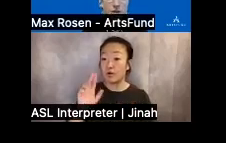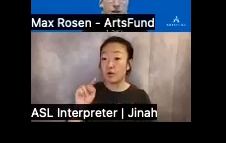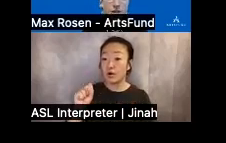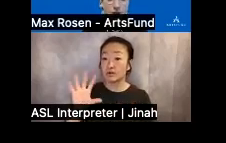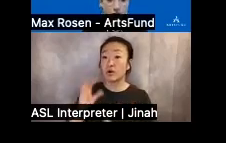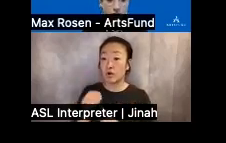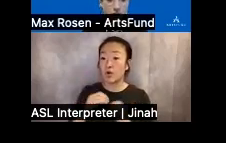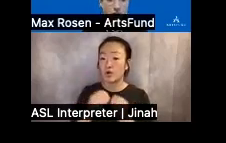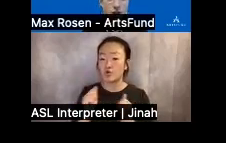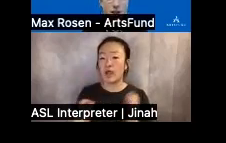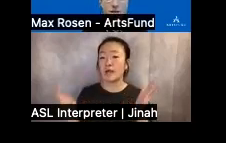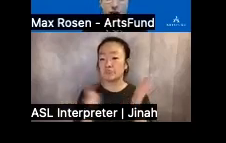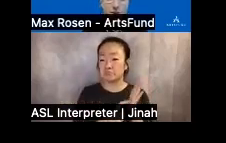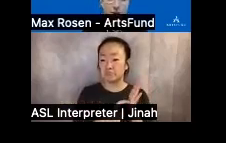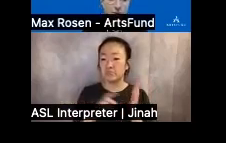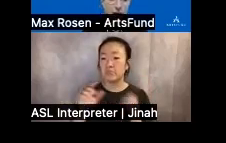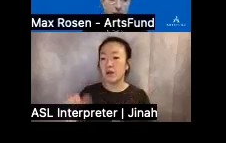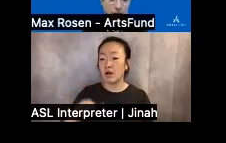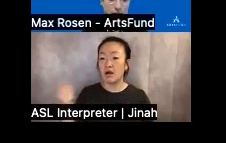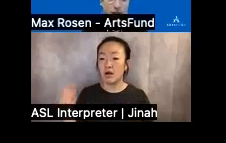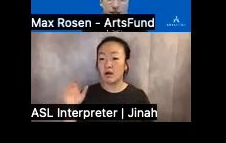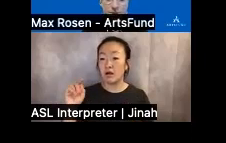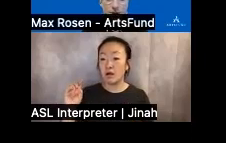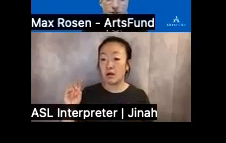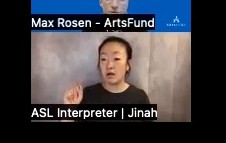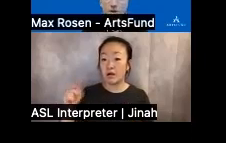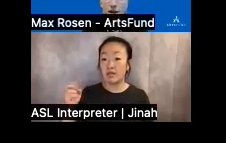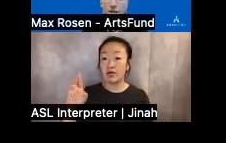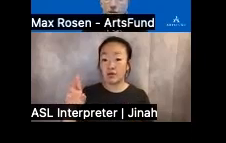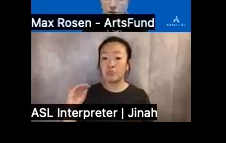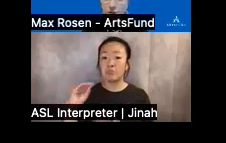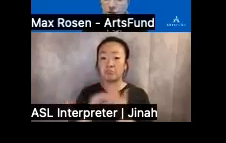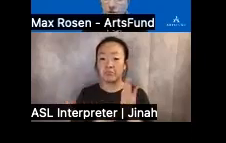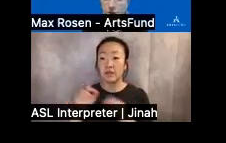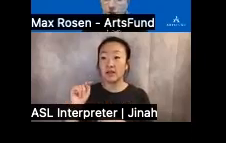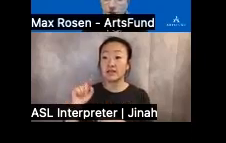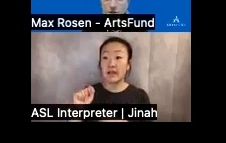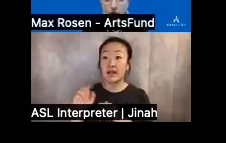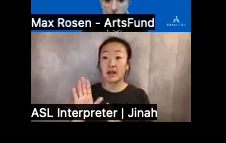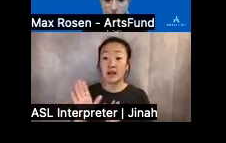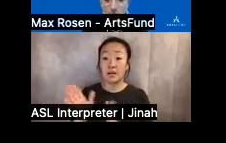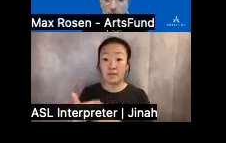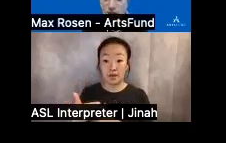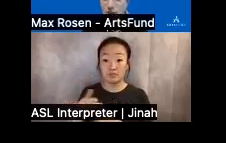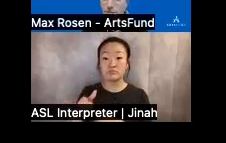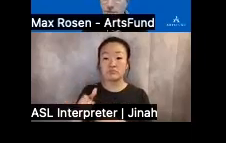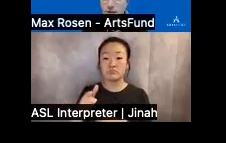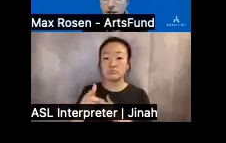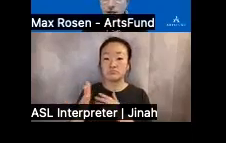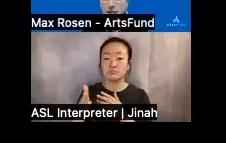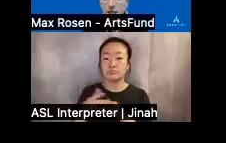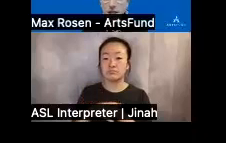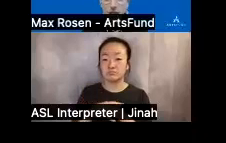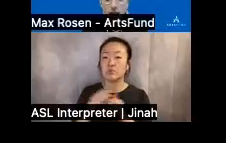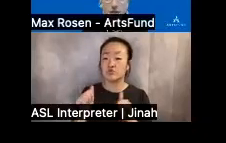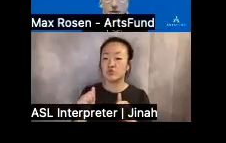you can select other. That will then populate a text box where you'll have up to 25 words to describe.